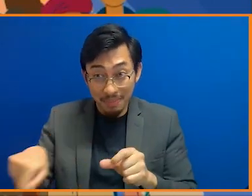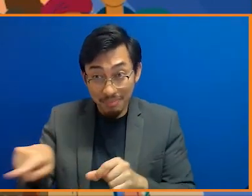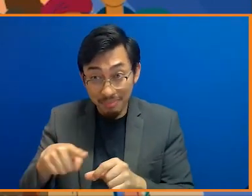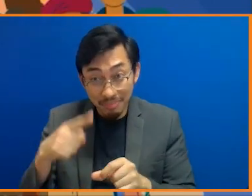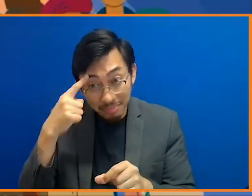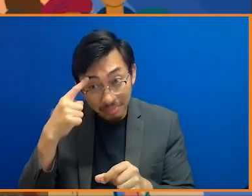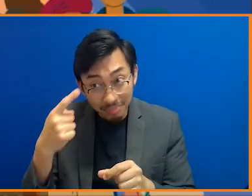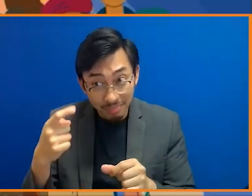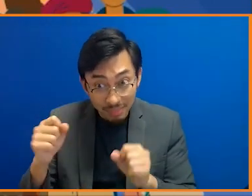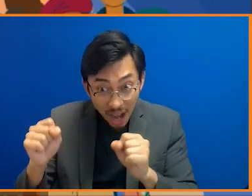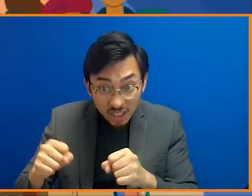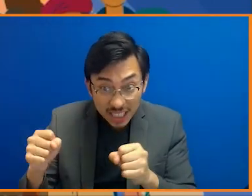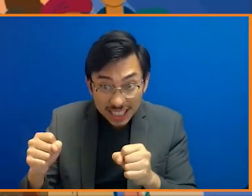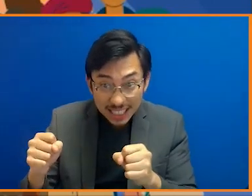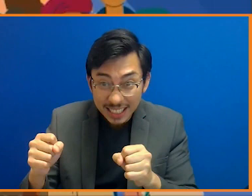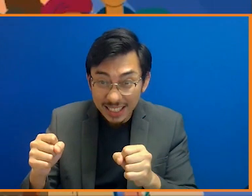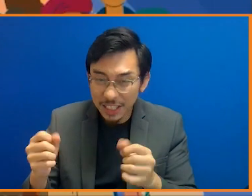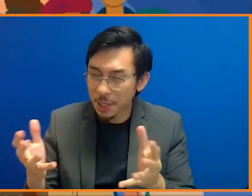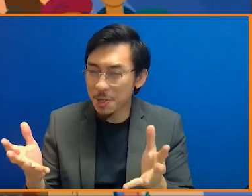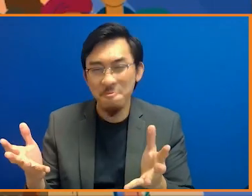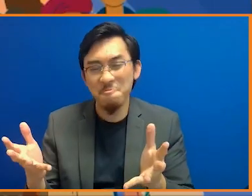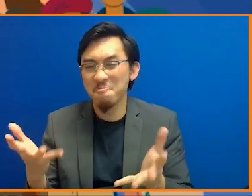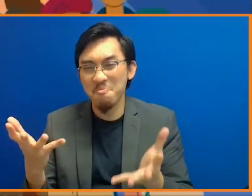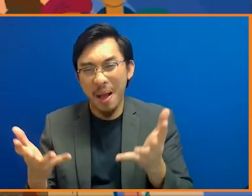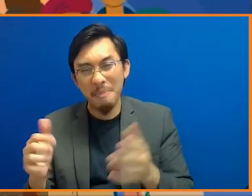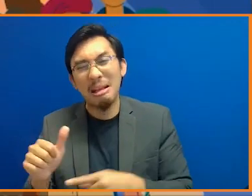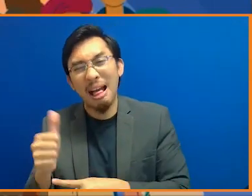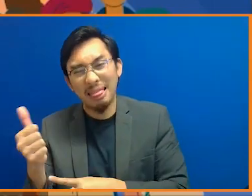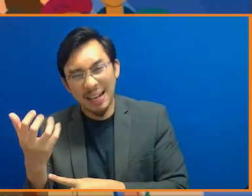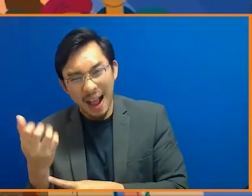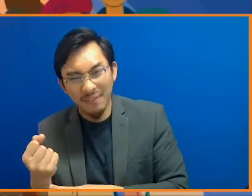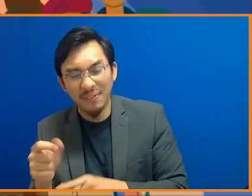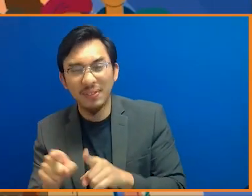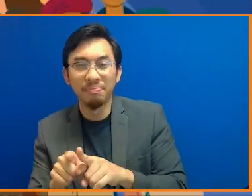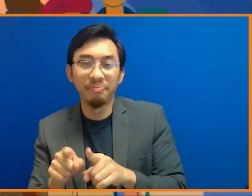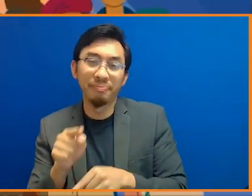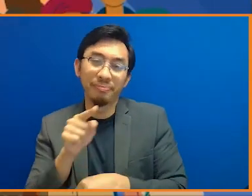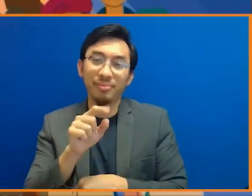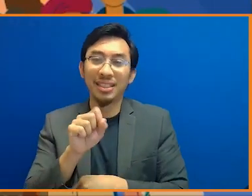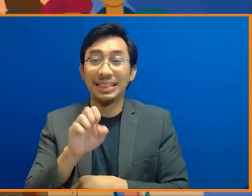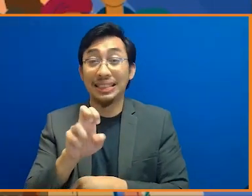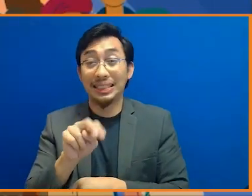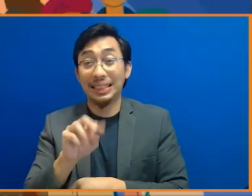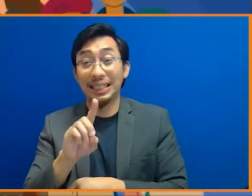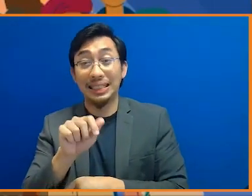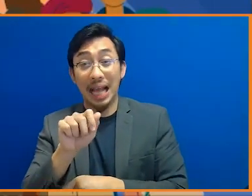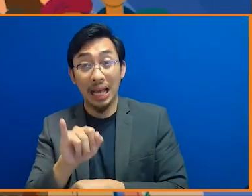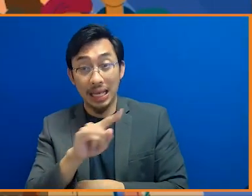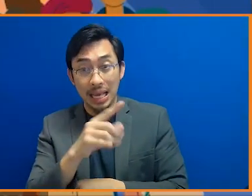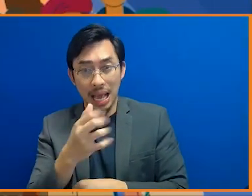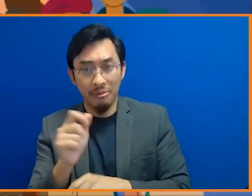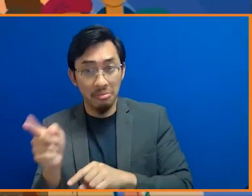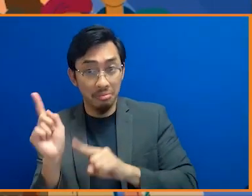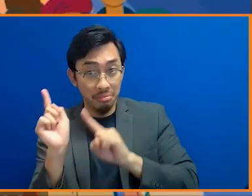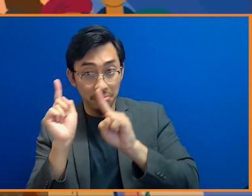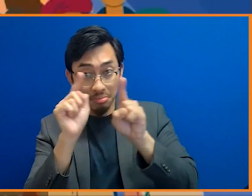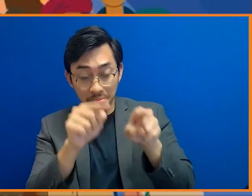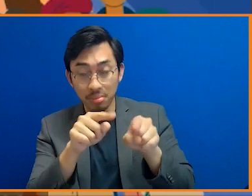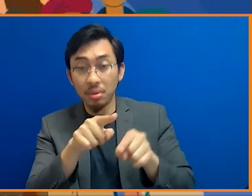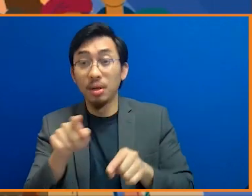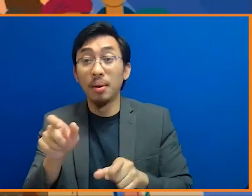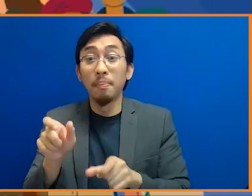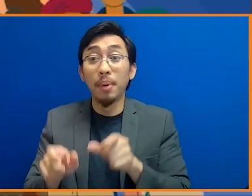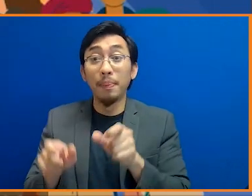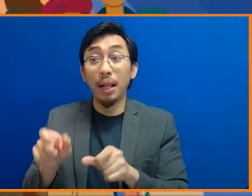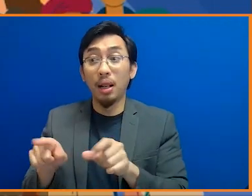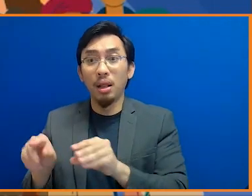agree. Uh, Other stories that in the Sendai Plain, if you have a chance to go there,